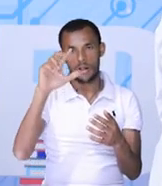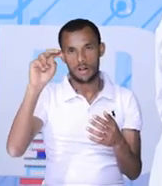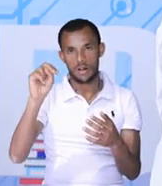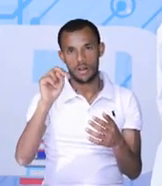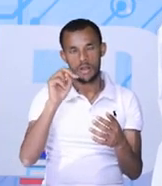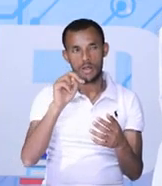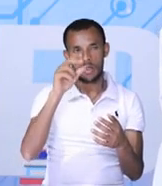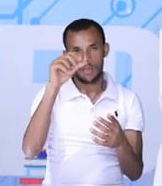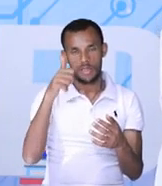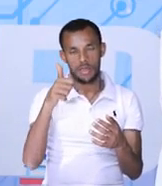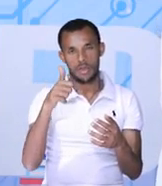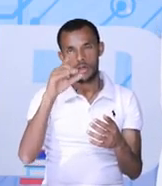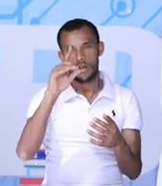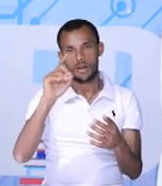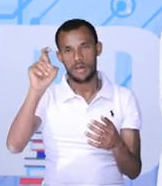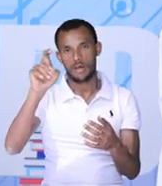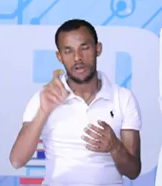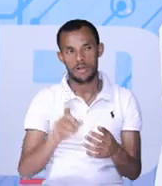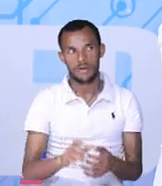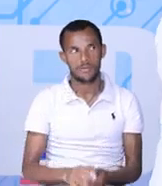ln 10 dx.